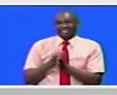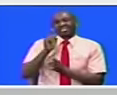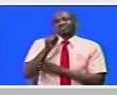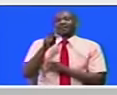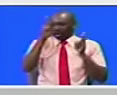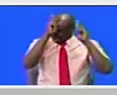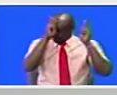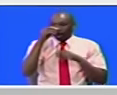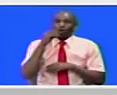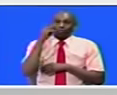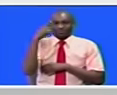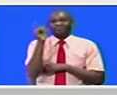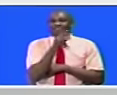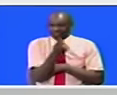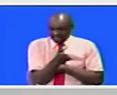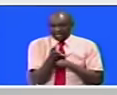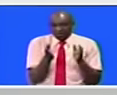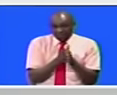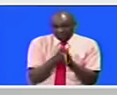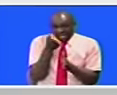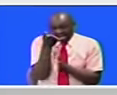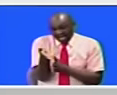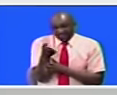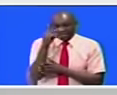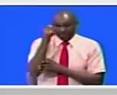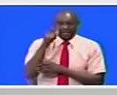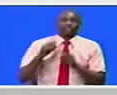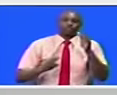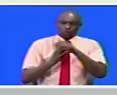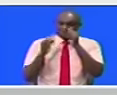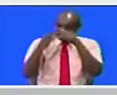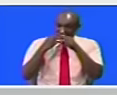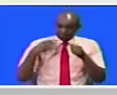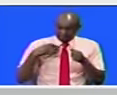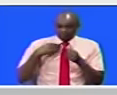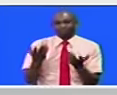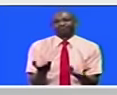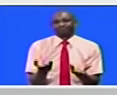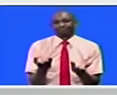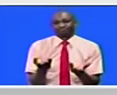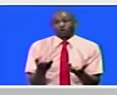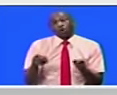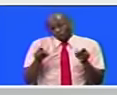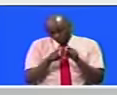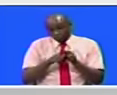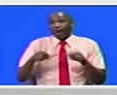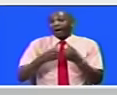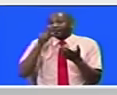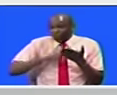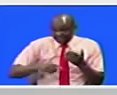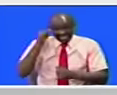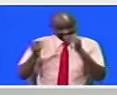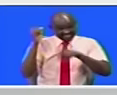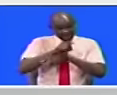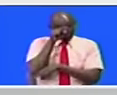top half of the table and securing a spot in the KPL Top 8 tournament next season. There was, however, drama during the last day of the